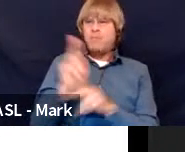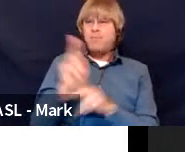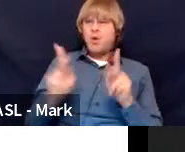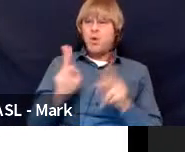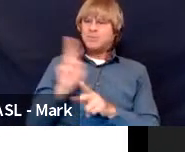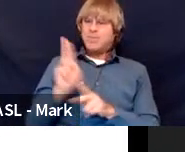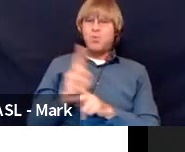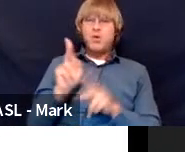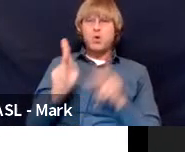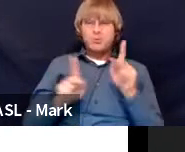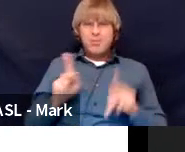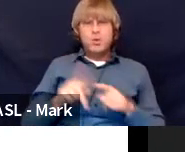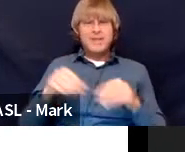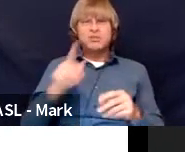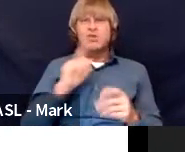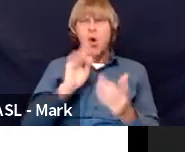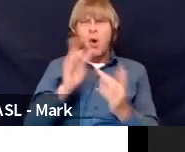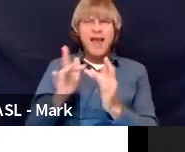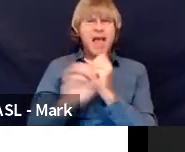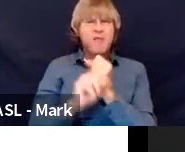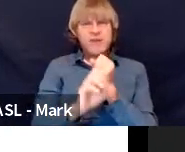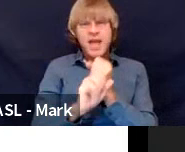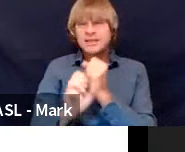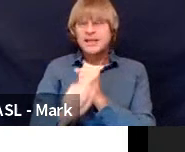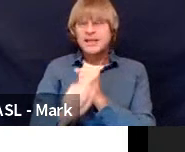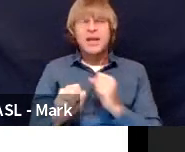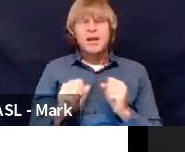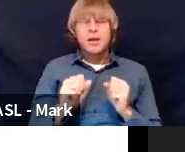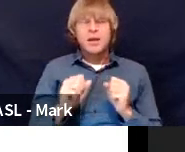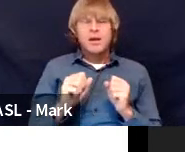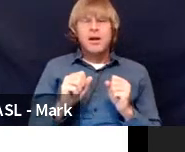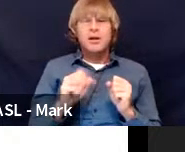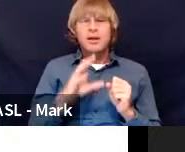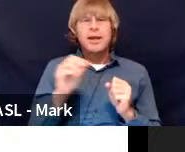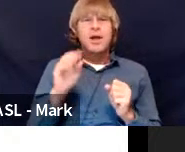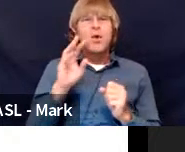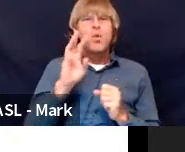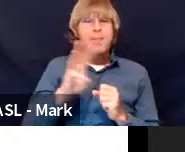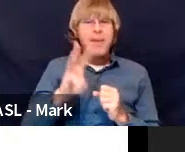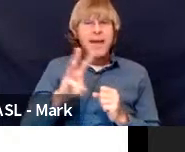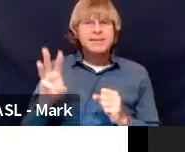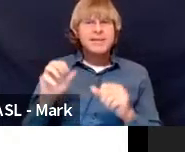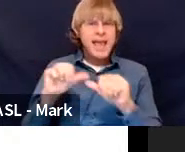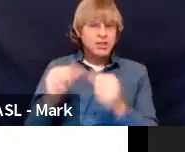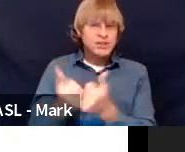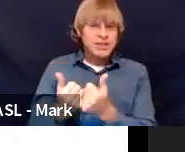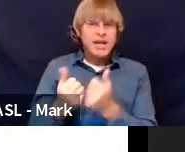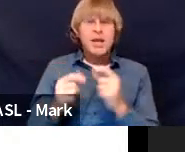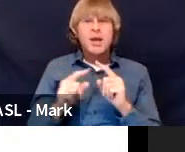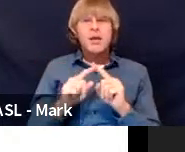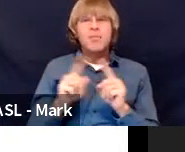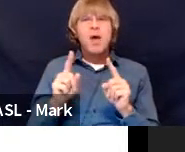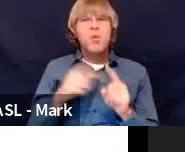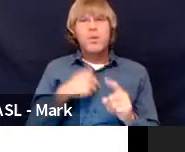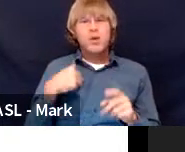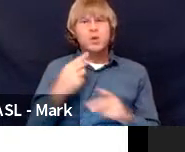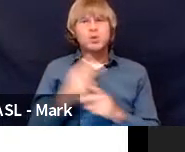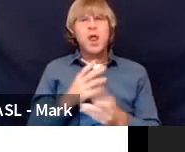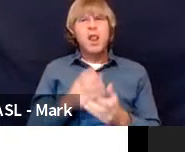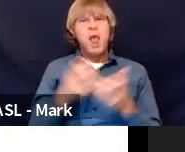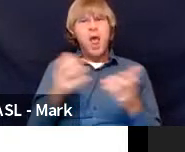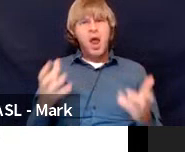essentially. It was an online advertising and web-based agency, but we used a lot